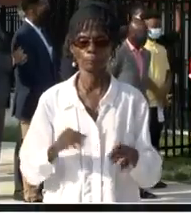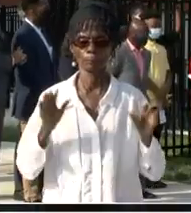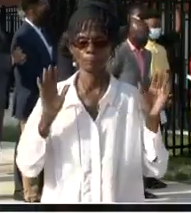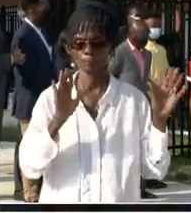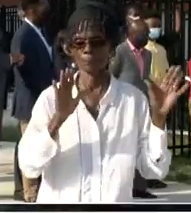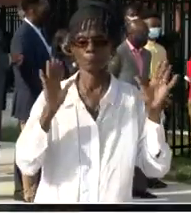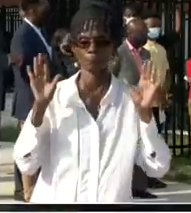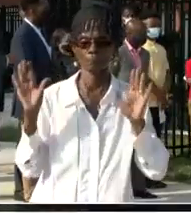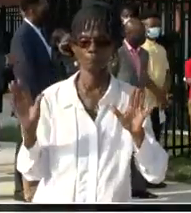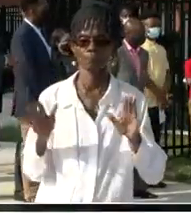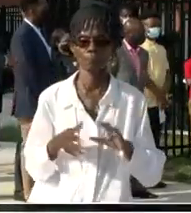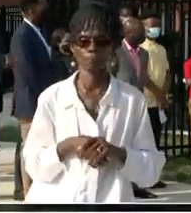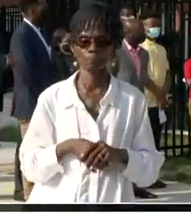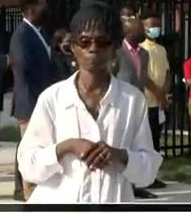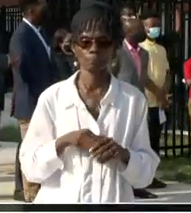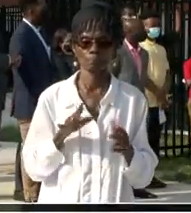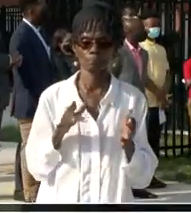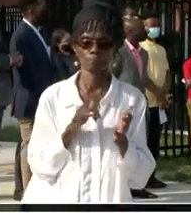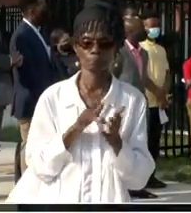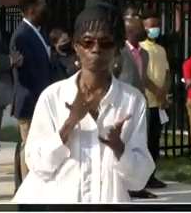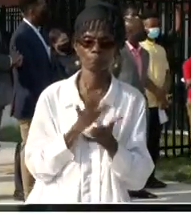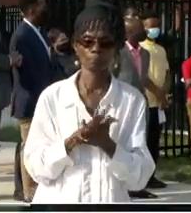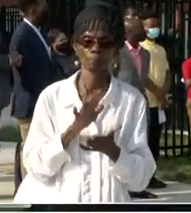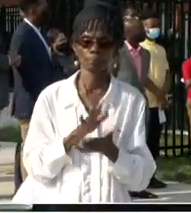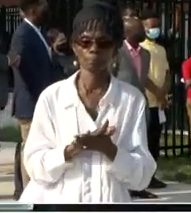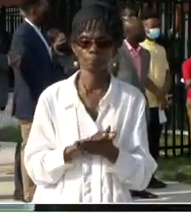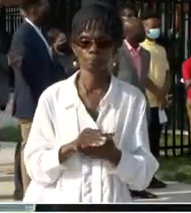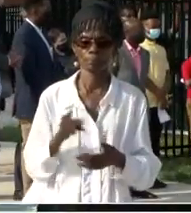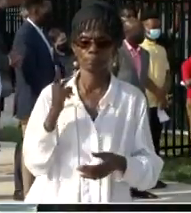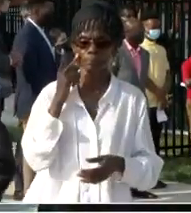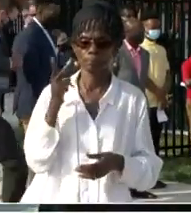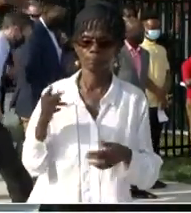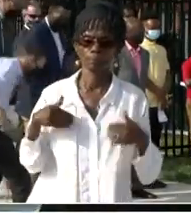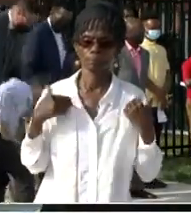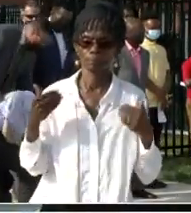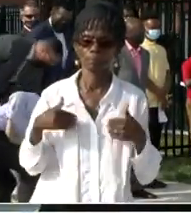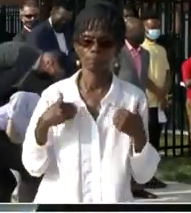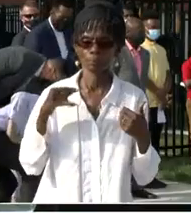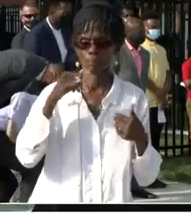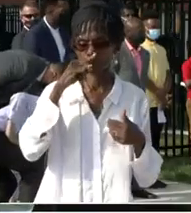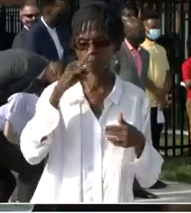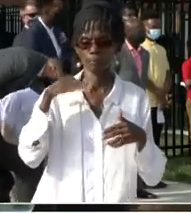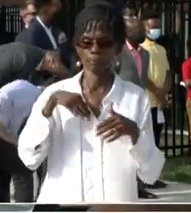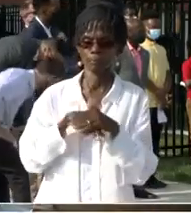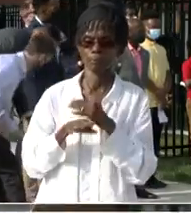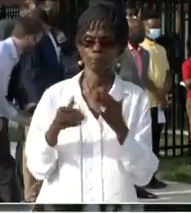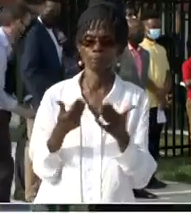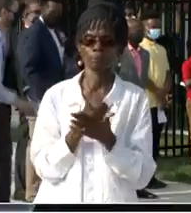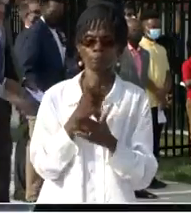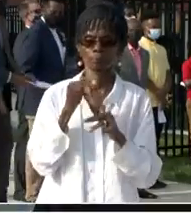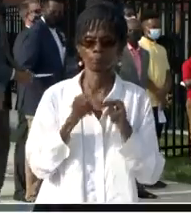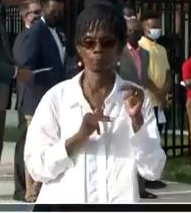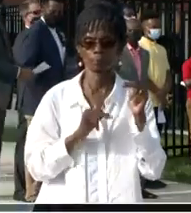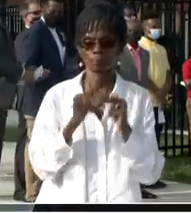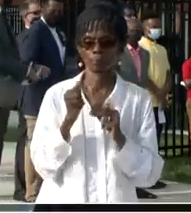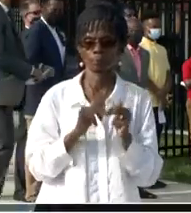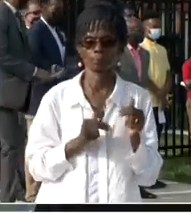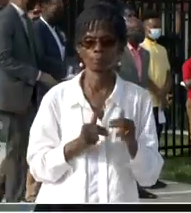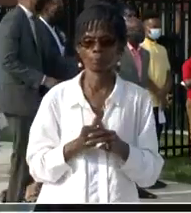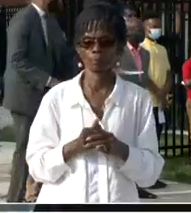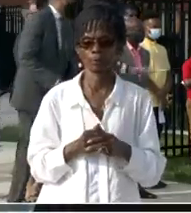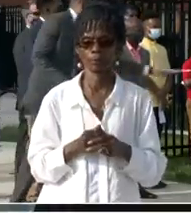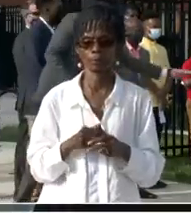middle school principal, to see little faces, 6th graders going into an amazing facility. I don't want to be before you long, but I do want to